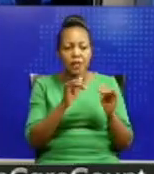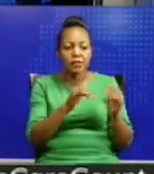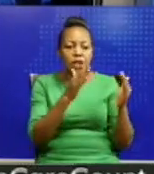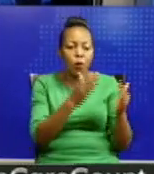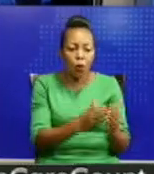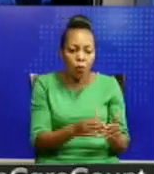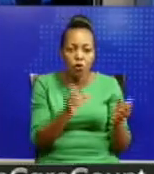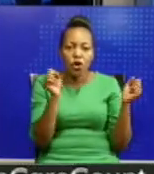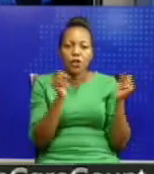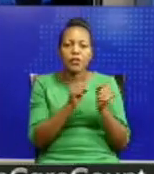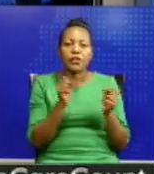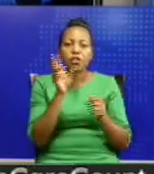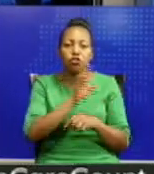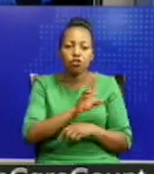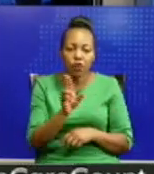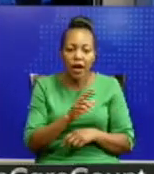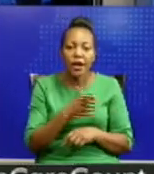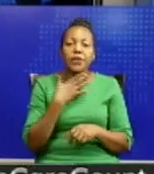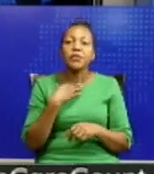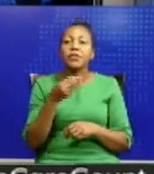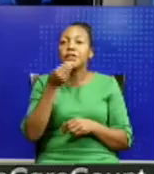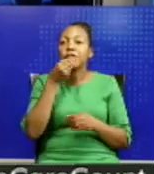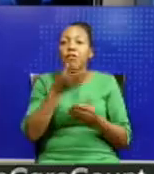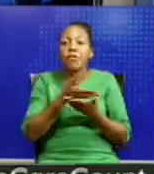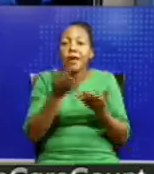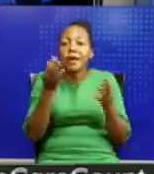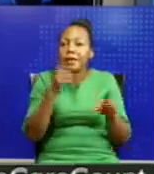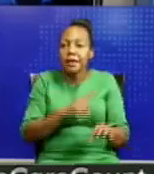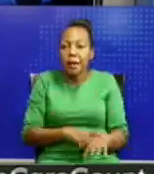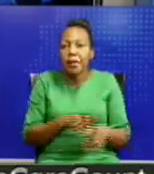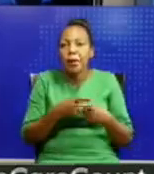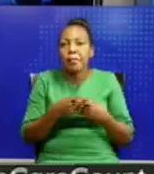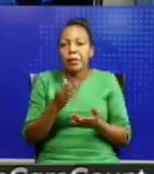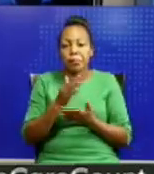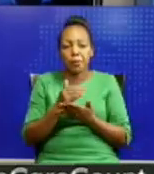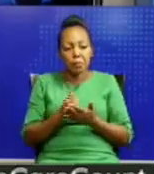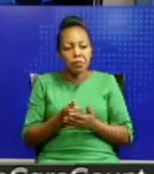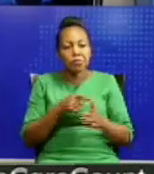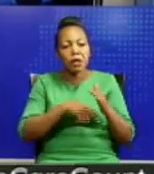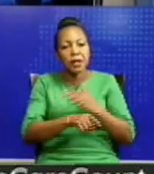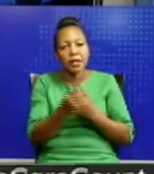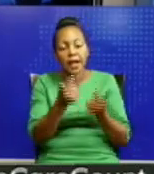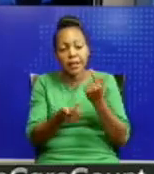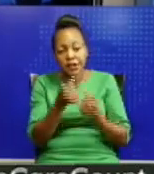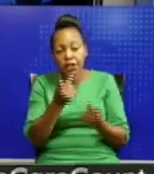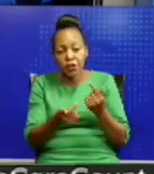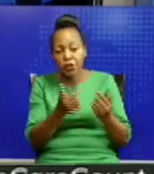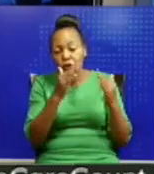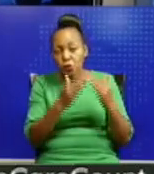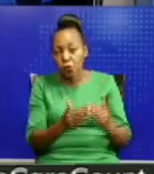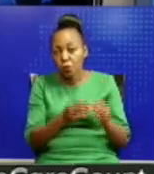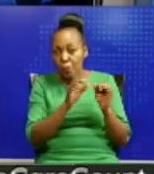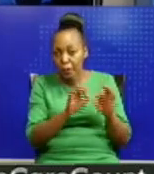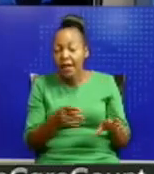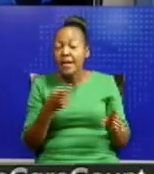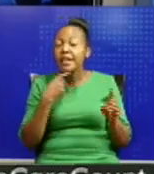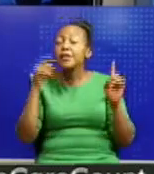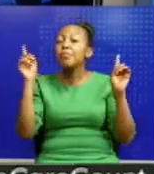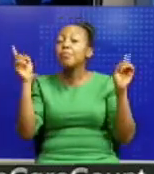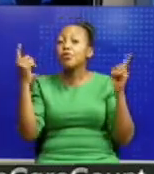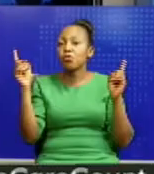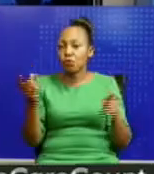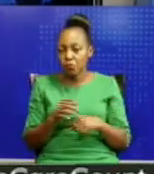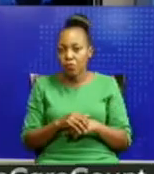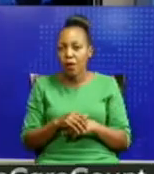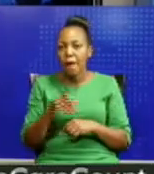are diabetic, you need food anytime, and because you are not allowed to go to the kitchen. In our study, we found in Moroto that a